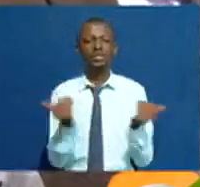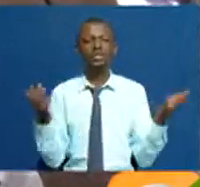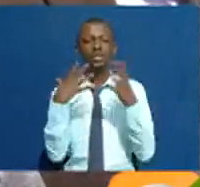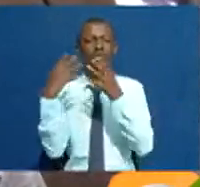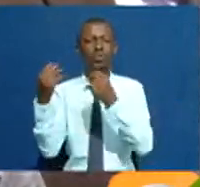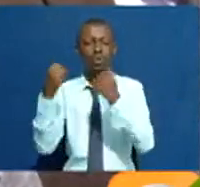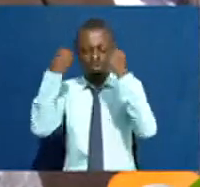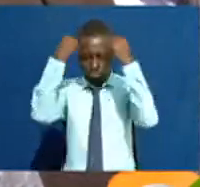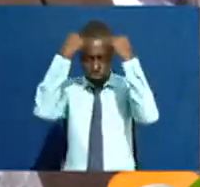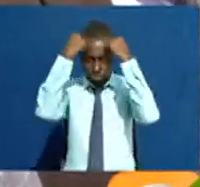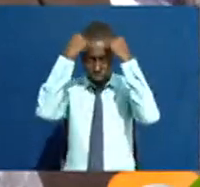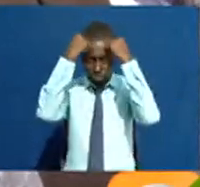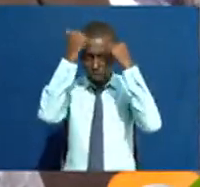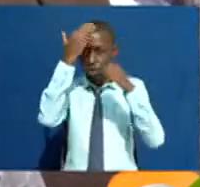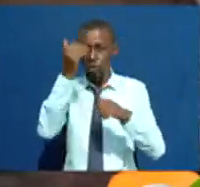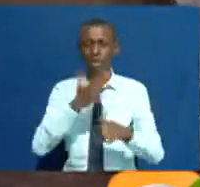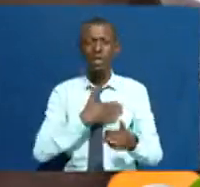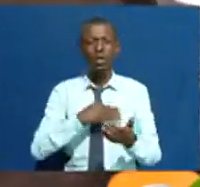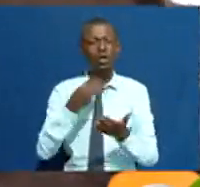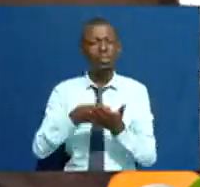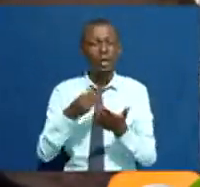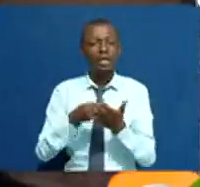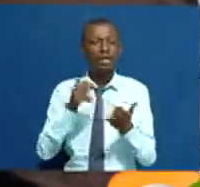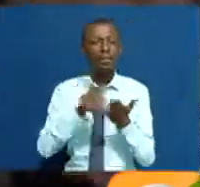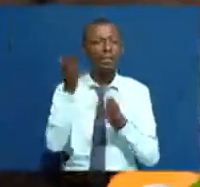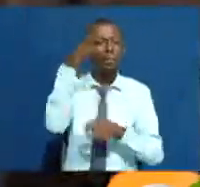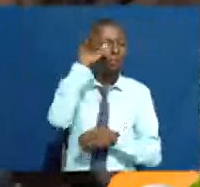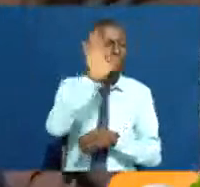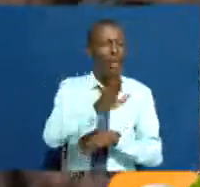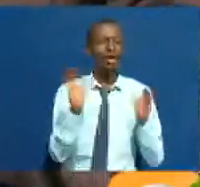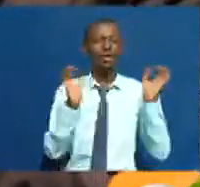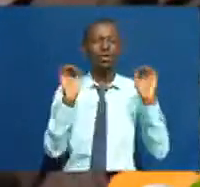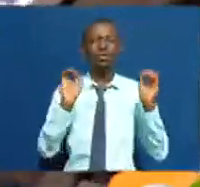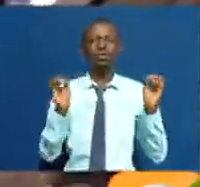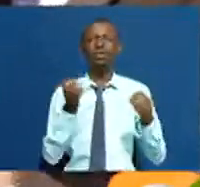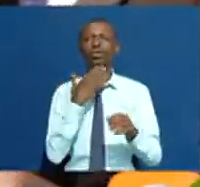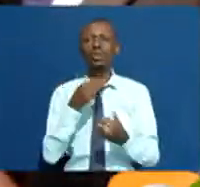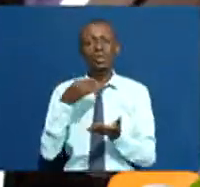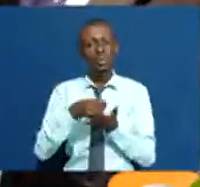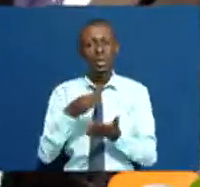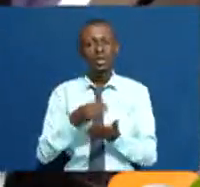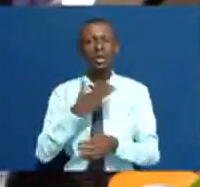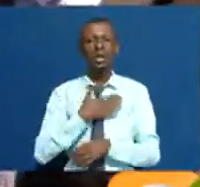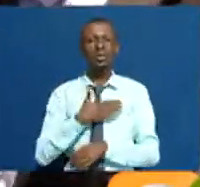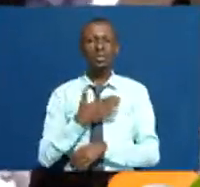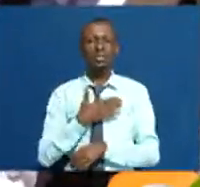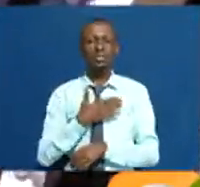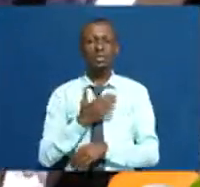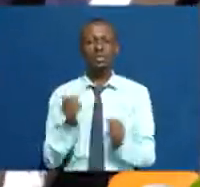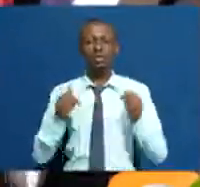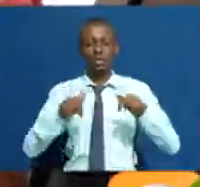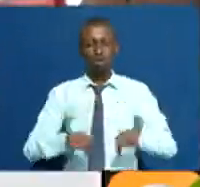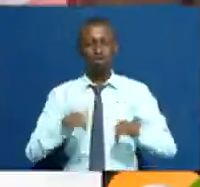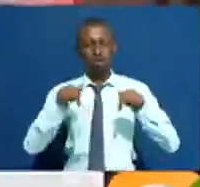kasome. Mbona mnakatalia pesa zetu? If we want to have our money by